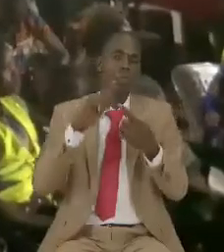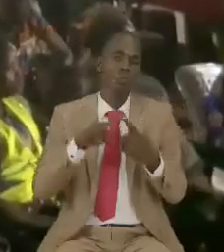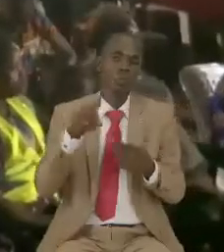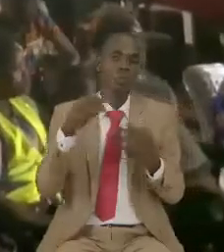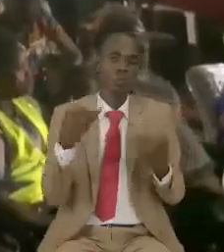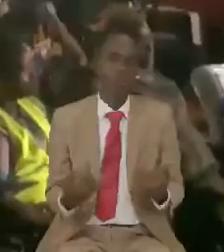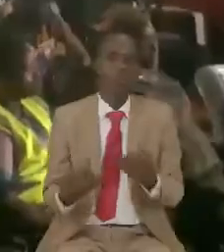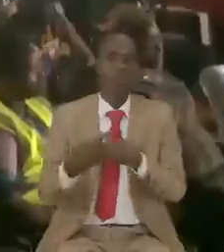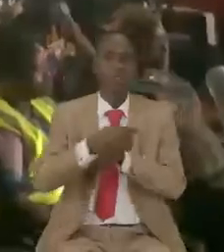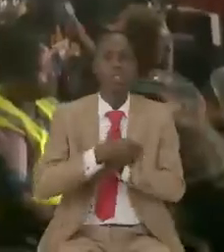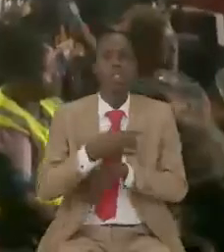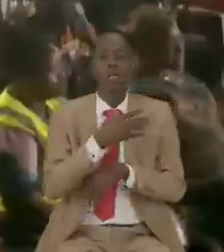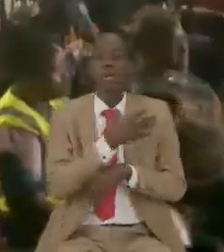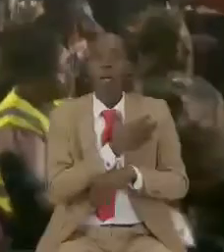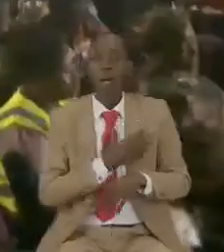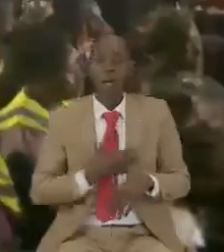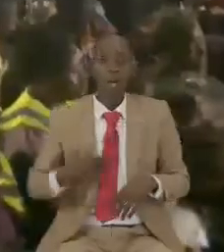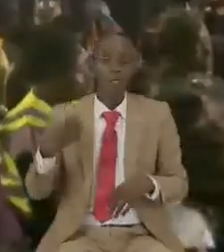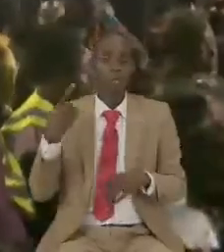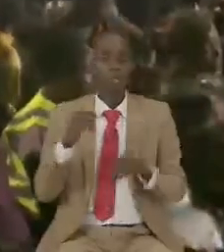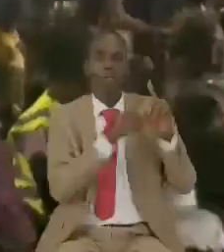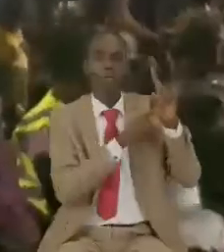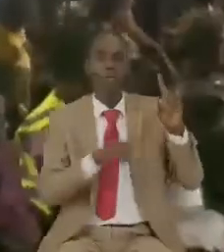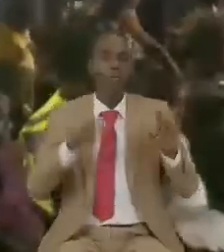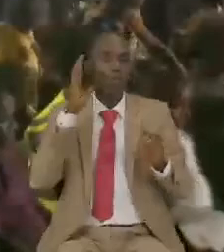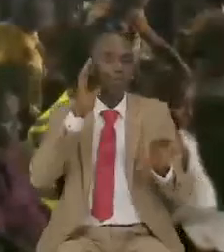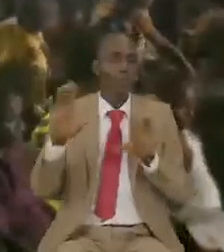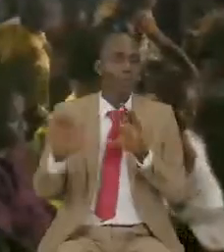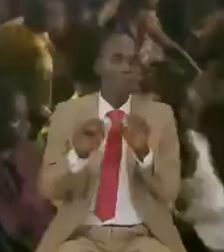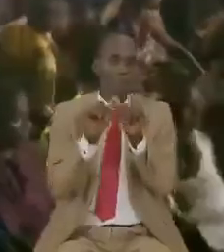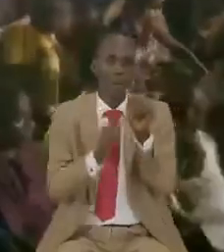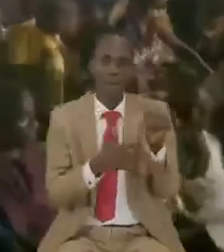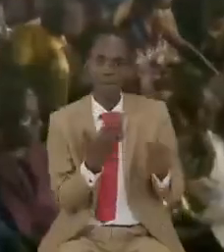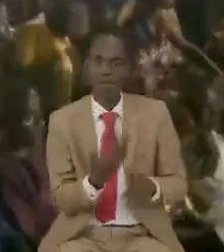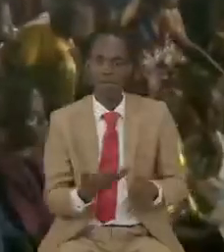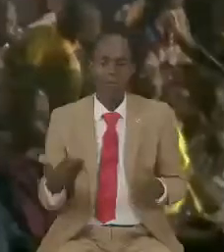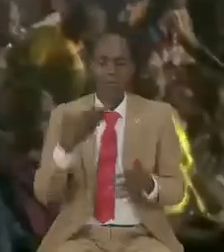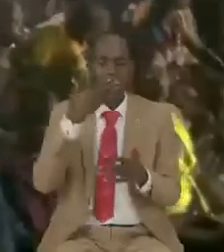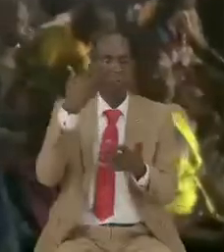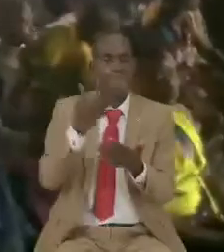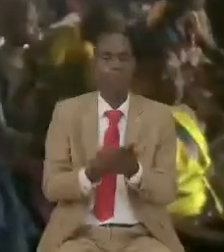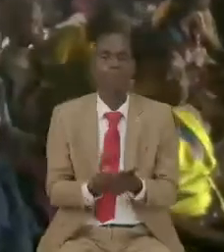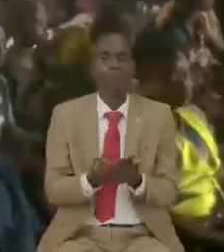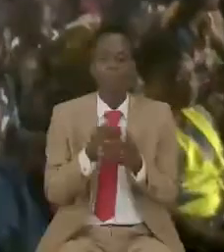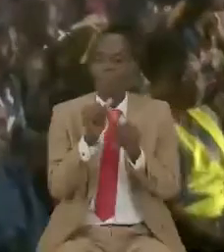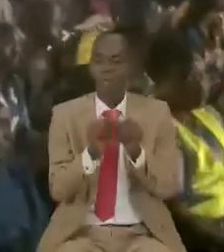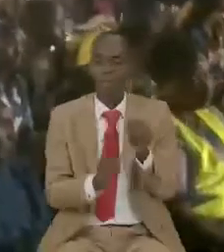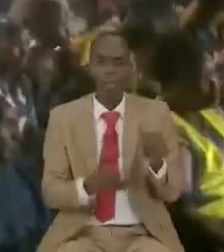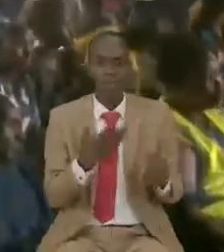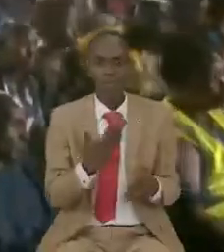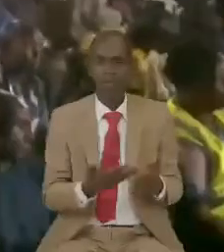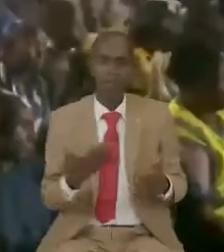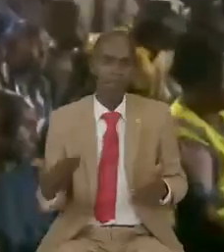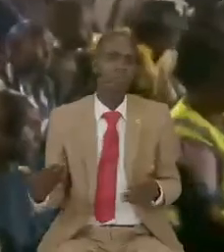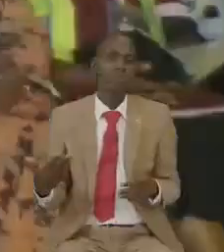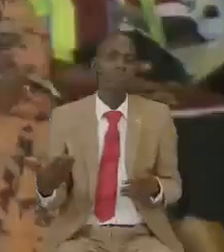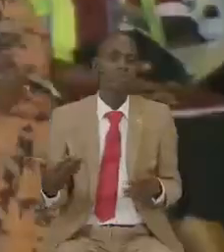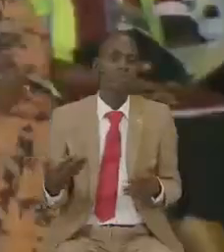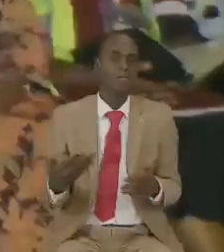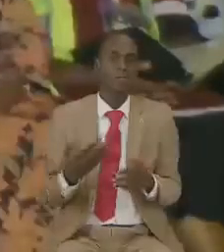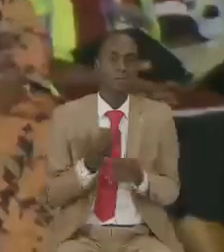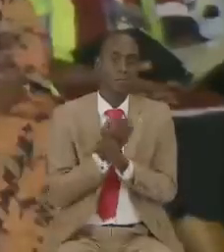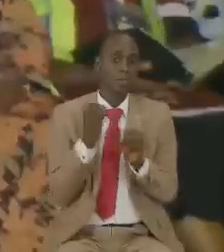the Lord will do everything good, everything